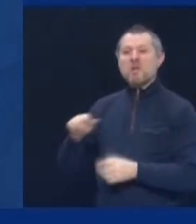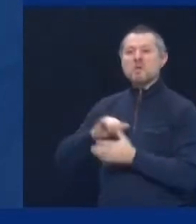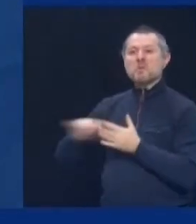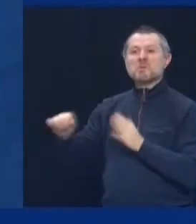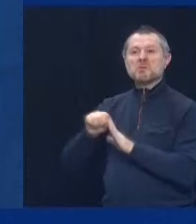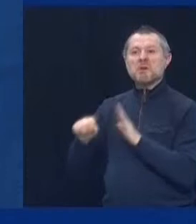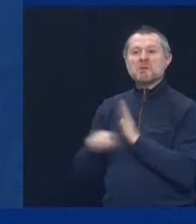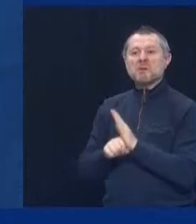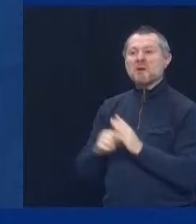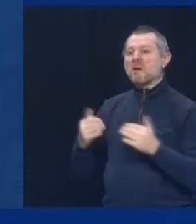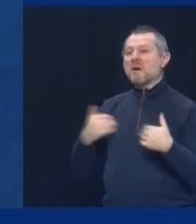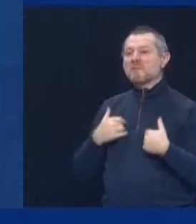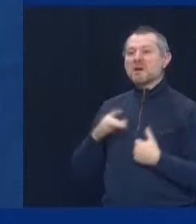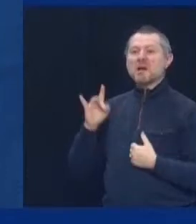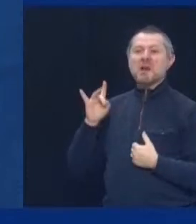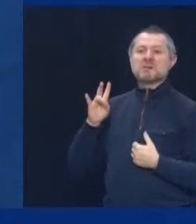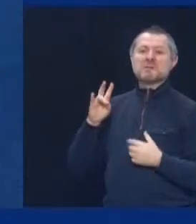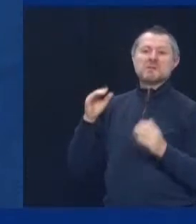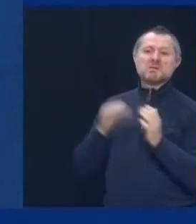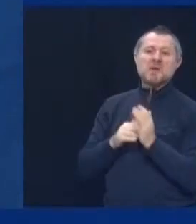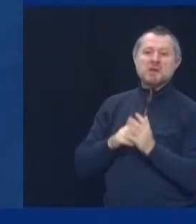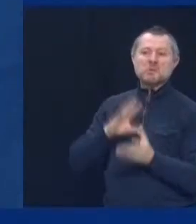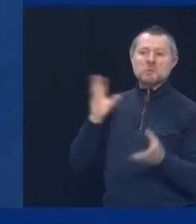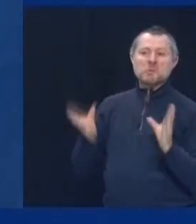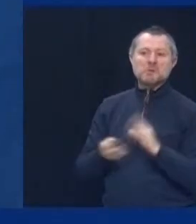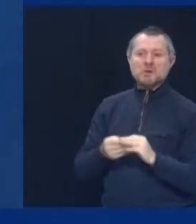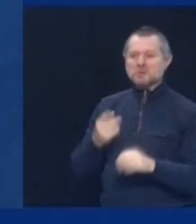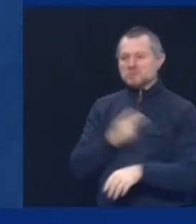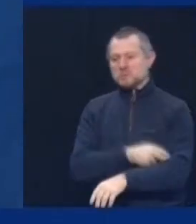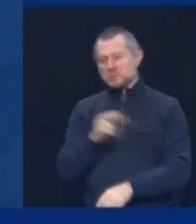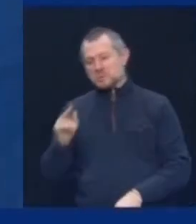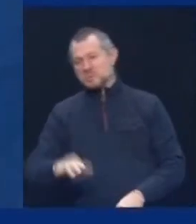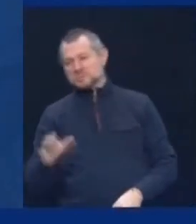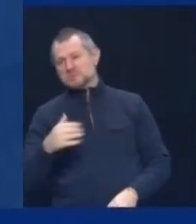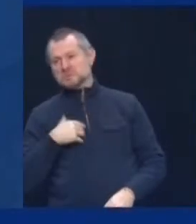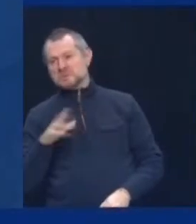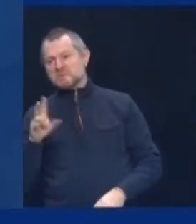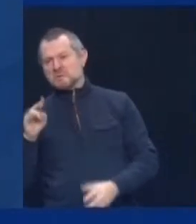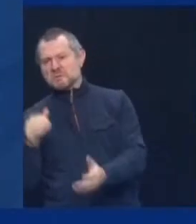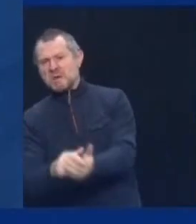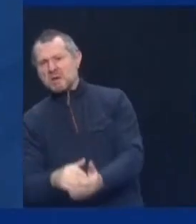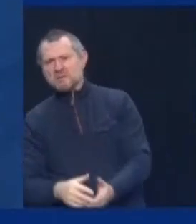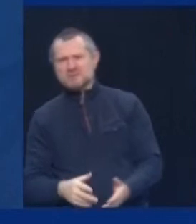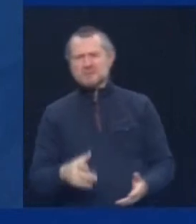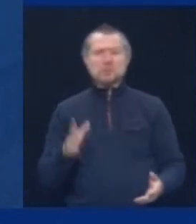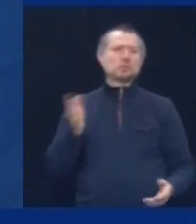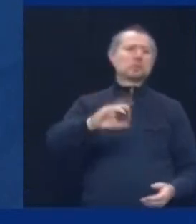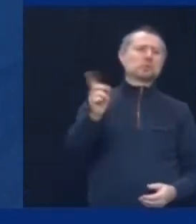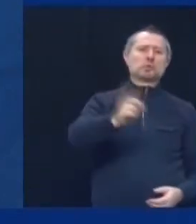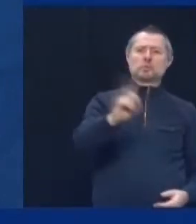has 87,000 vaccines, New York City has 42,000 vaccines. No.